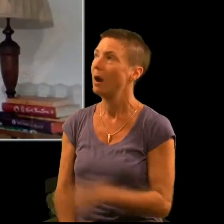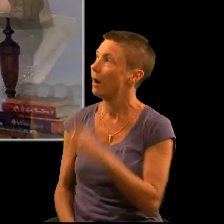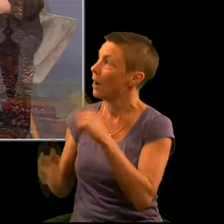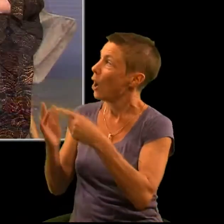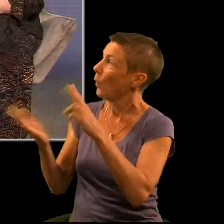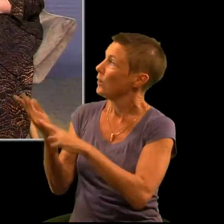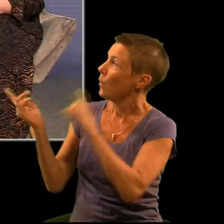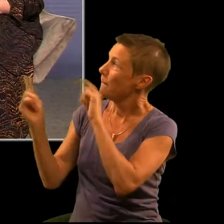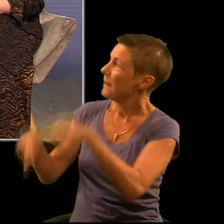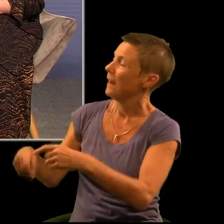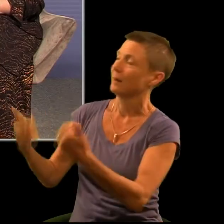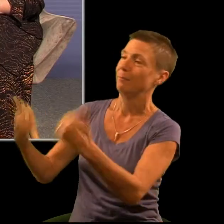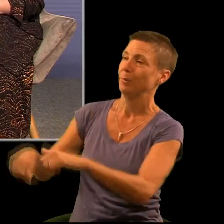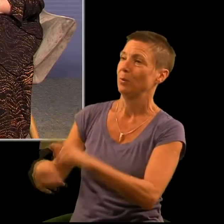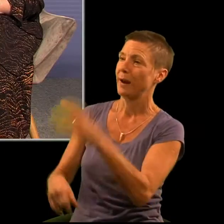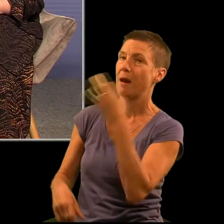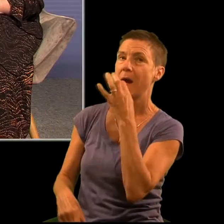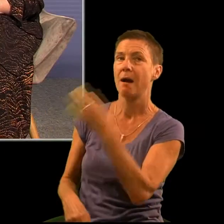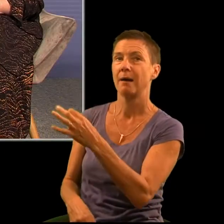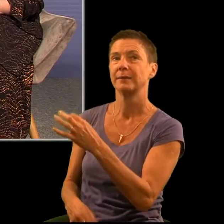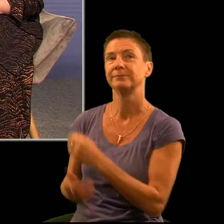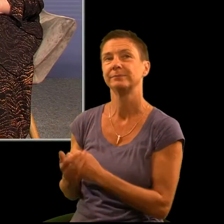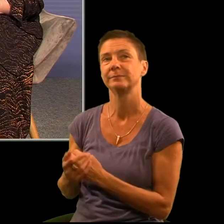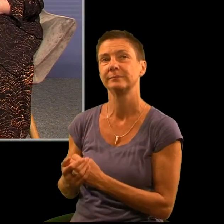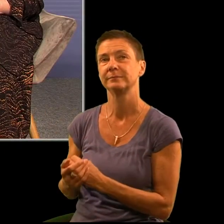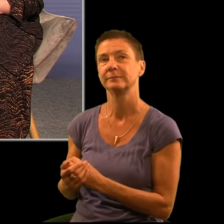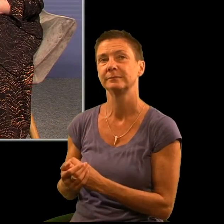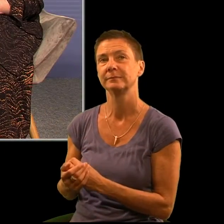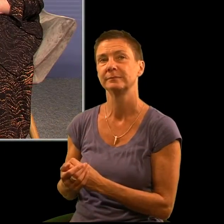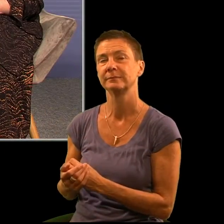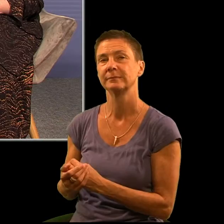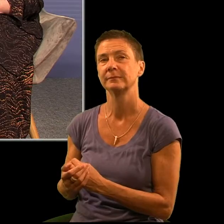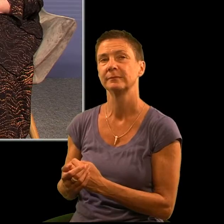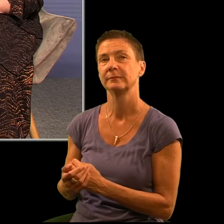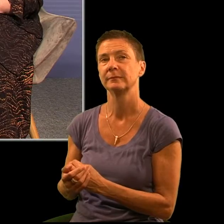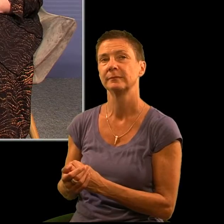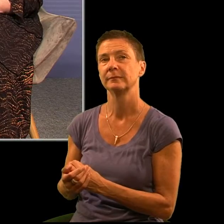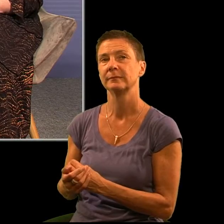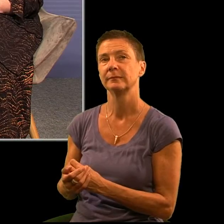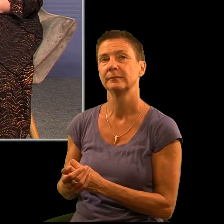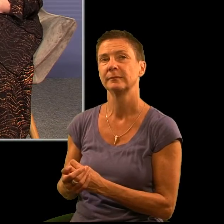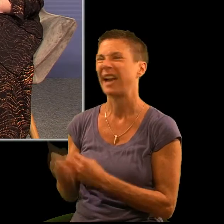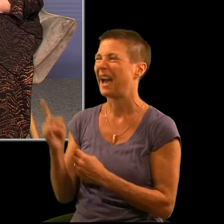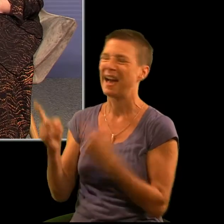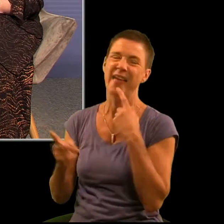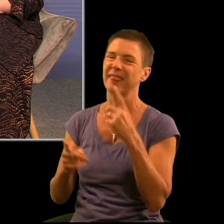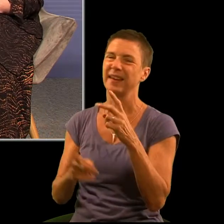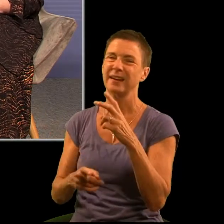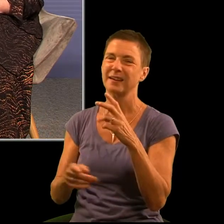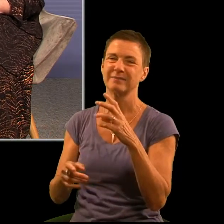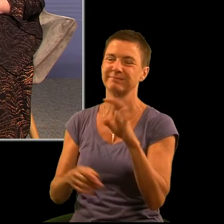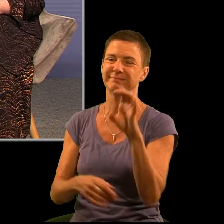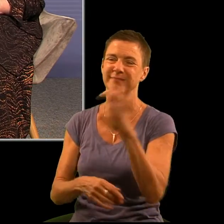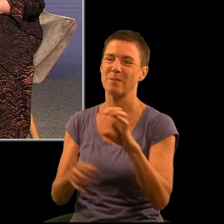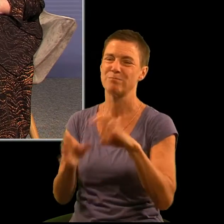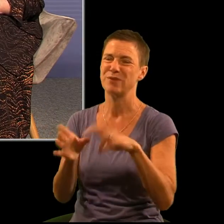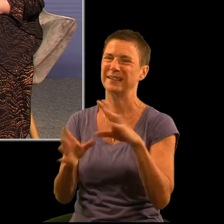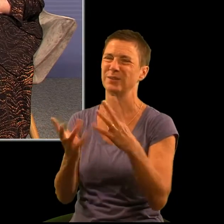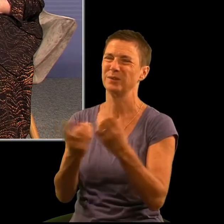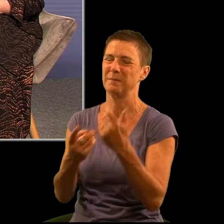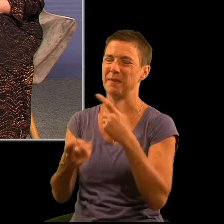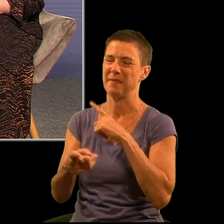you there for a minute or two, so can I ask you what's the I think scary... something to do with Brexit. I'm not sure. Yeah, but, absolutely. Hard border. Can we ask you,